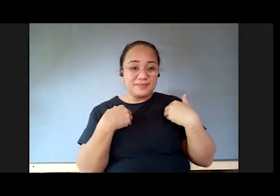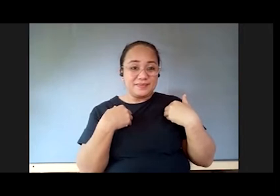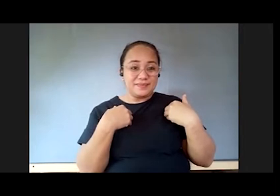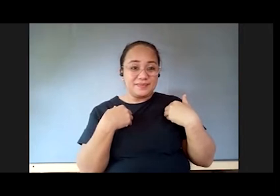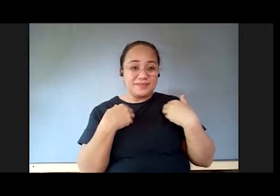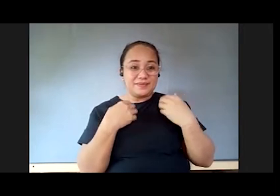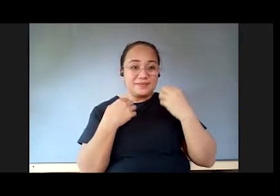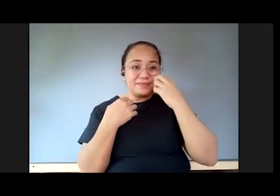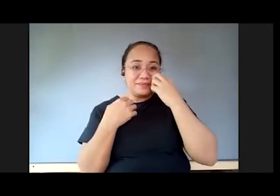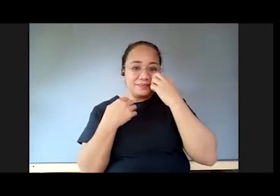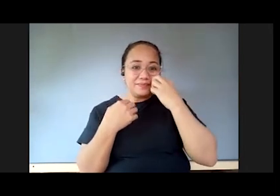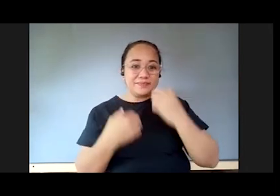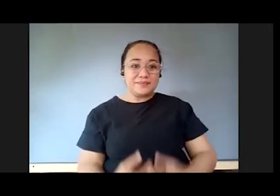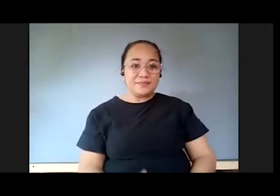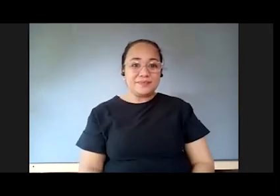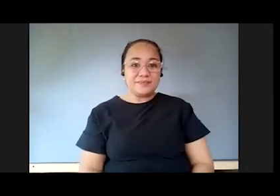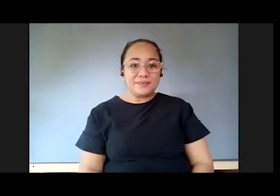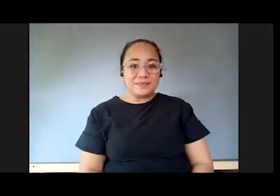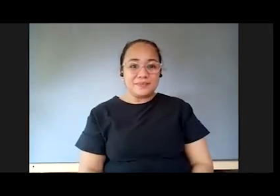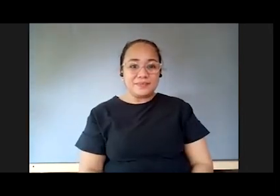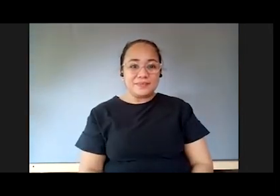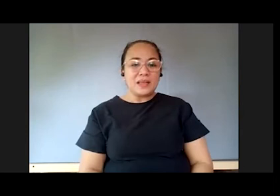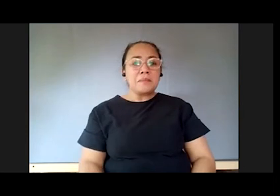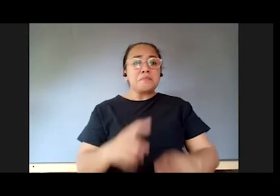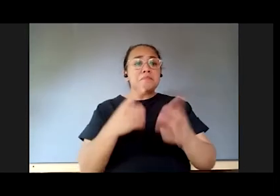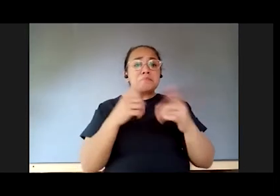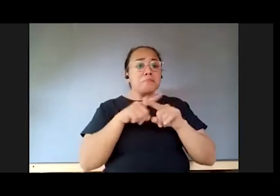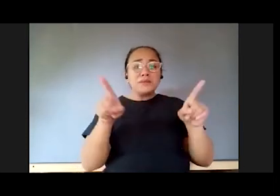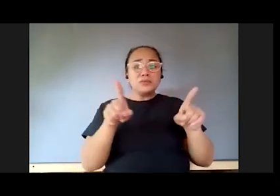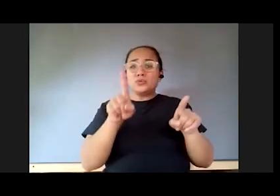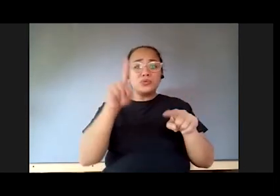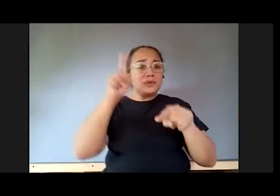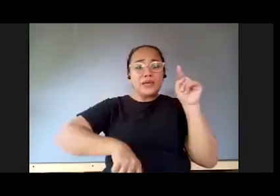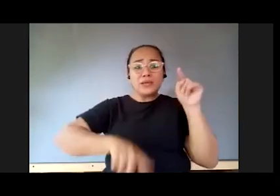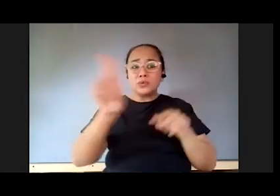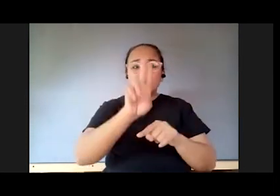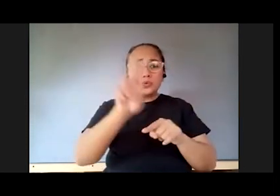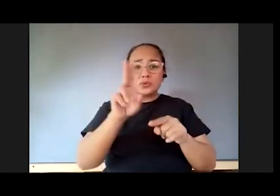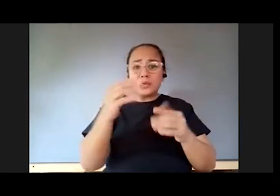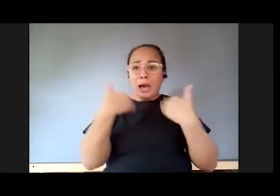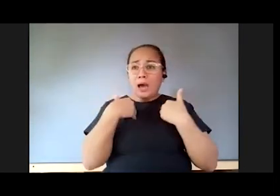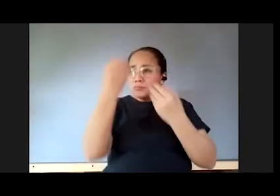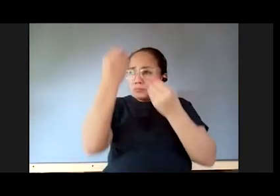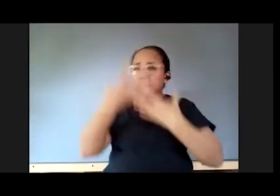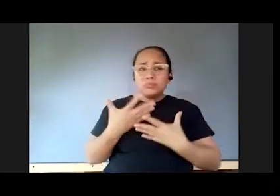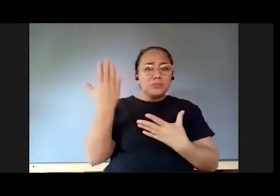But you can't use have, at least that's what I understood from what you said. You can't use have in the sentence.